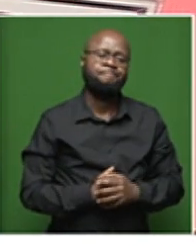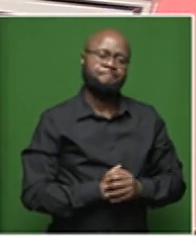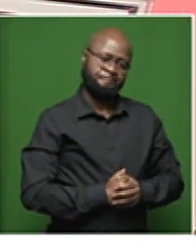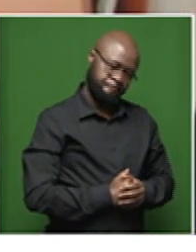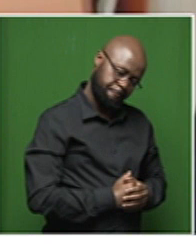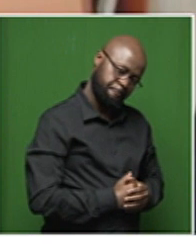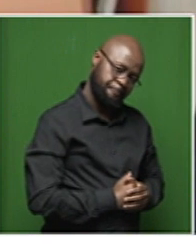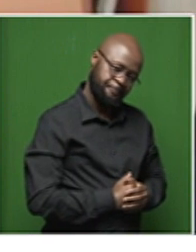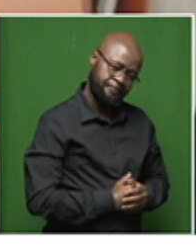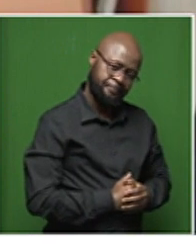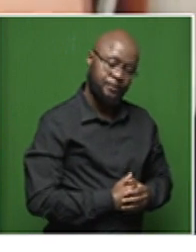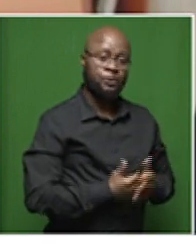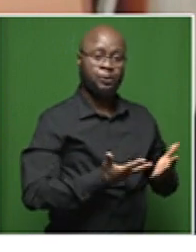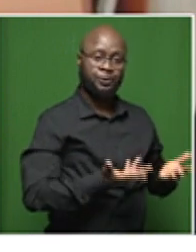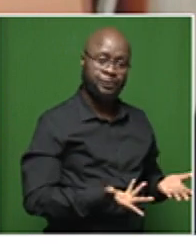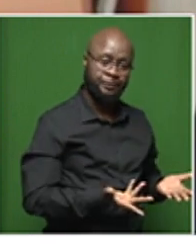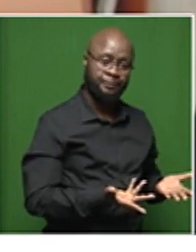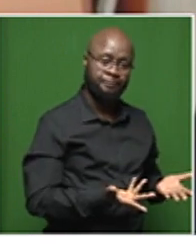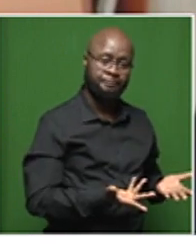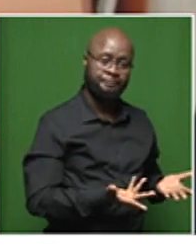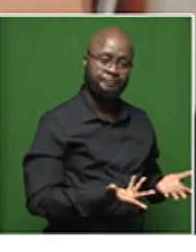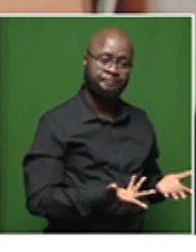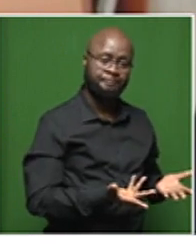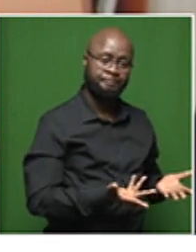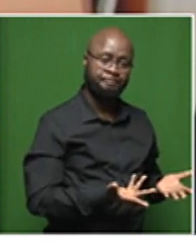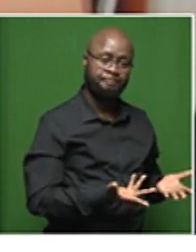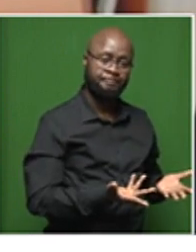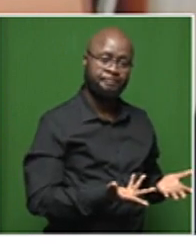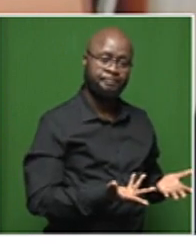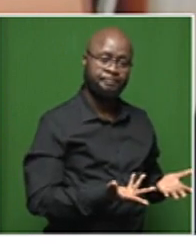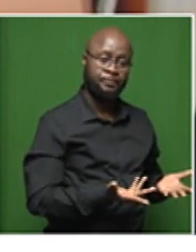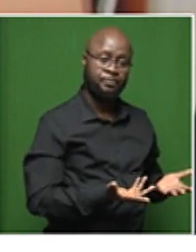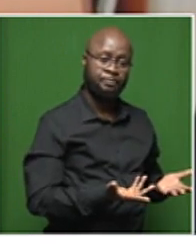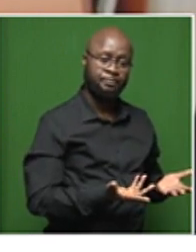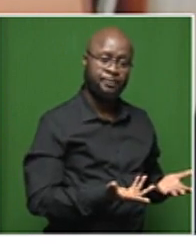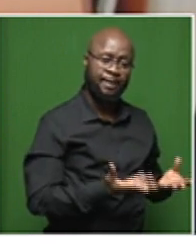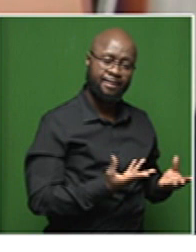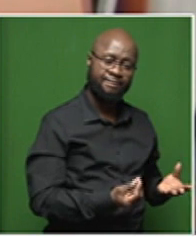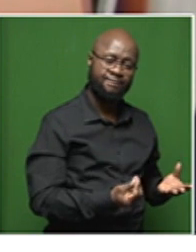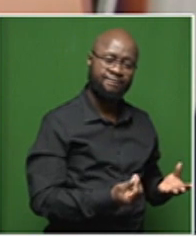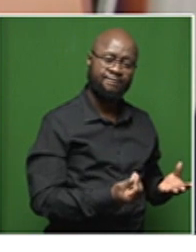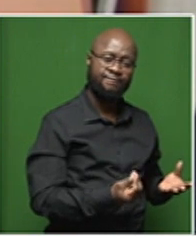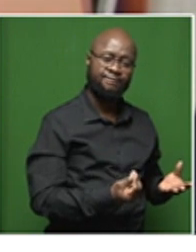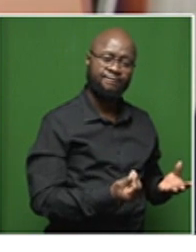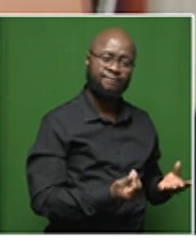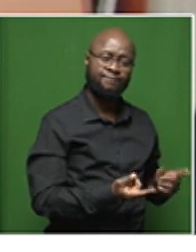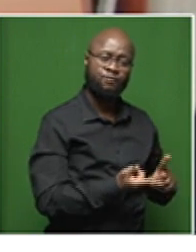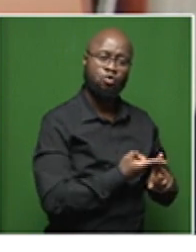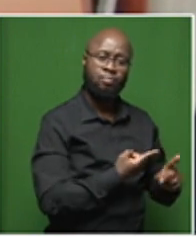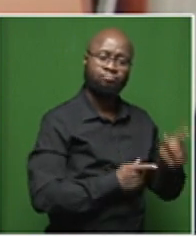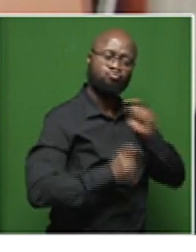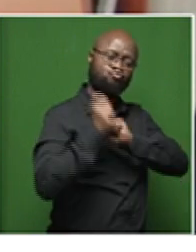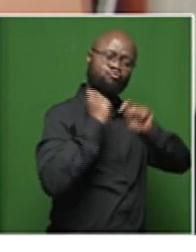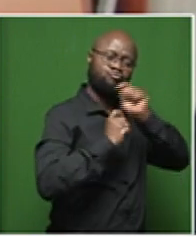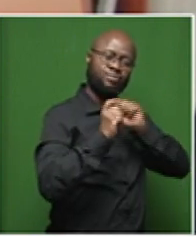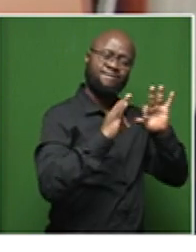causes, there are what is called non-modifiable causes. Things like genetics, if your parents had it and then you